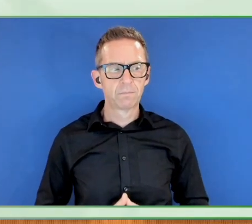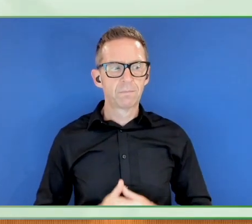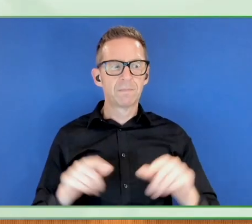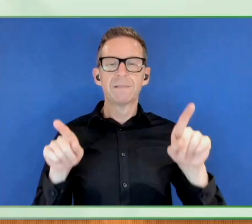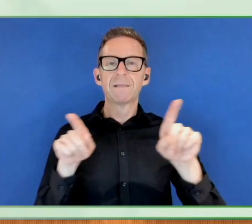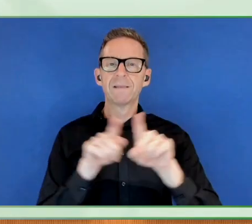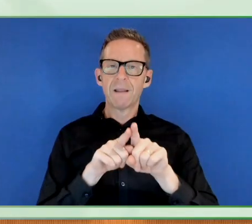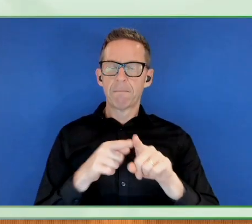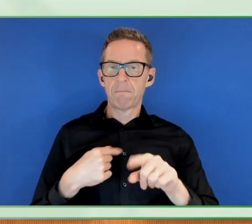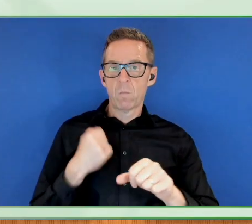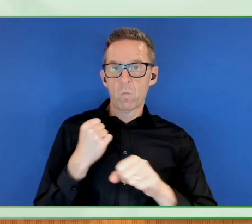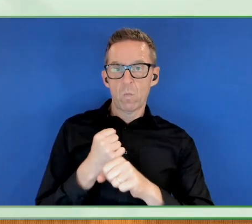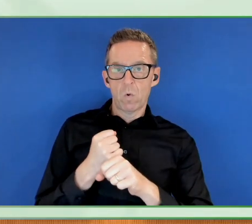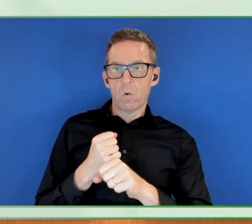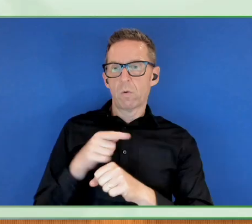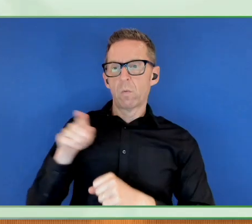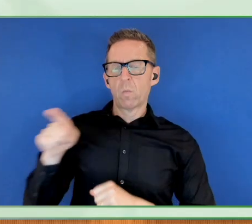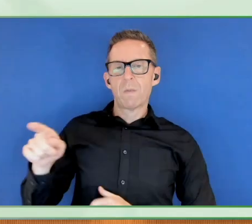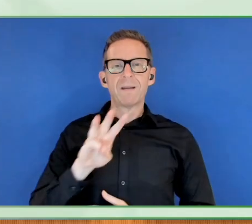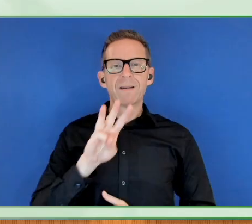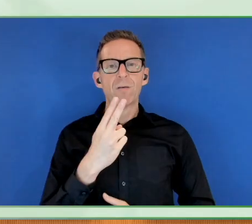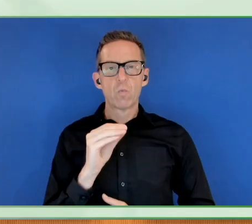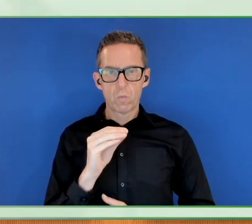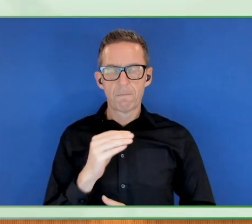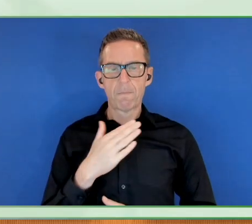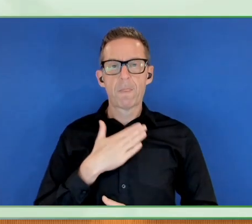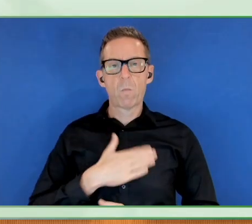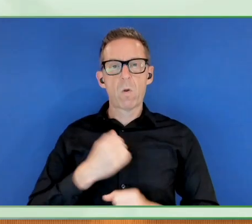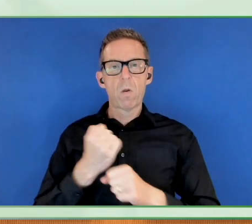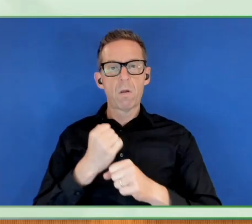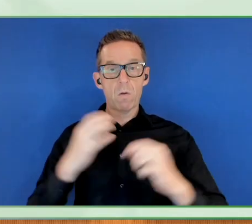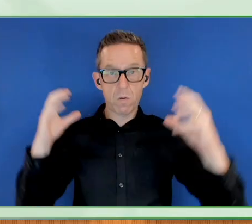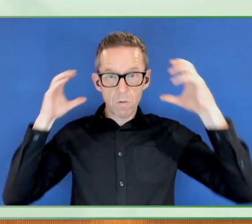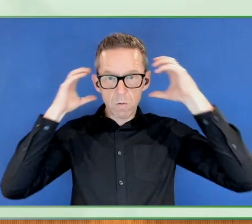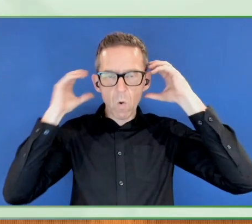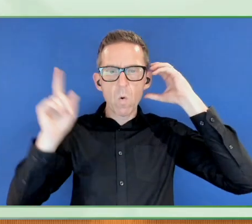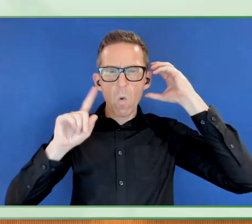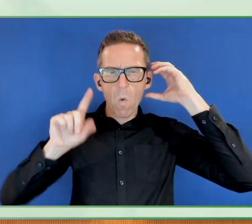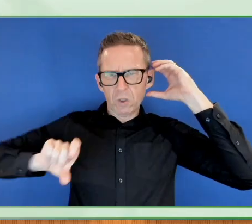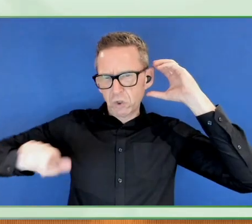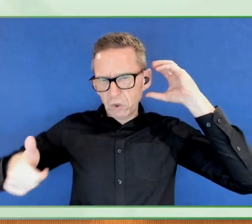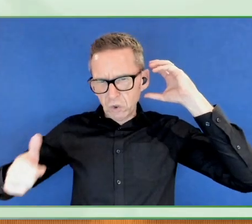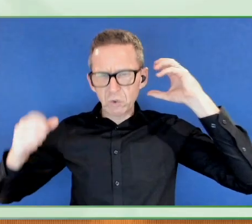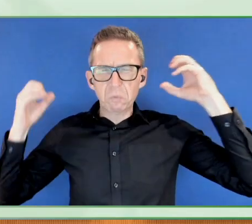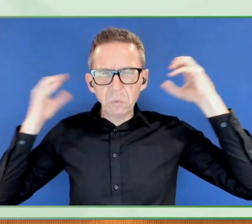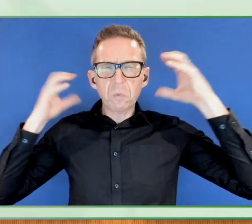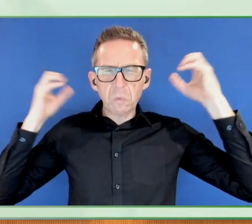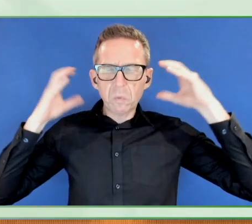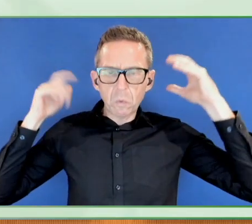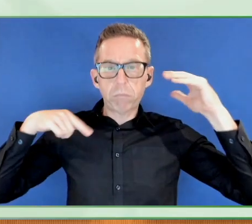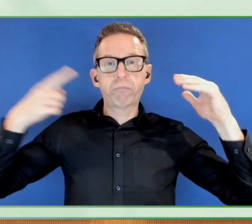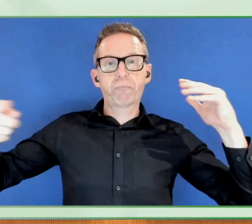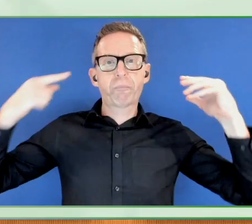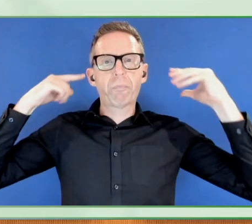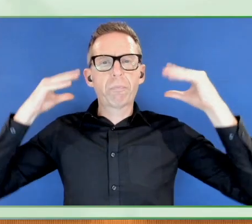to provide safe listening situation, environments for people like you who want to be safer.